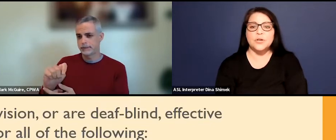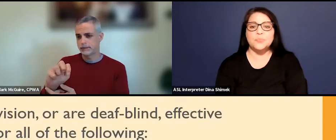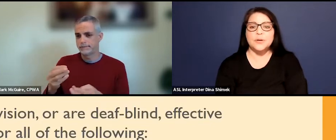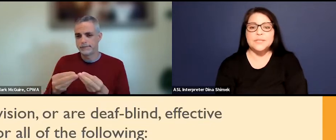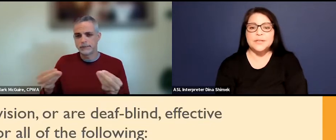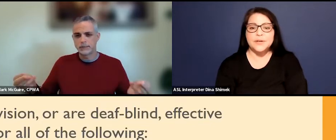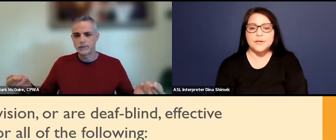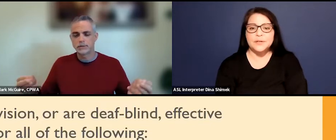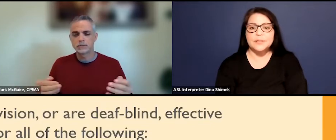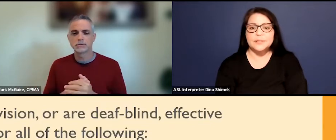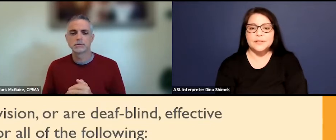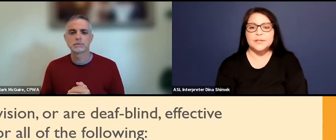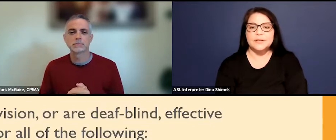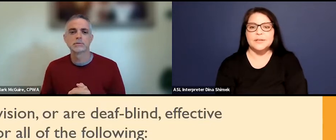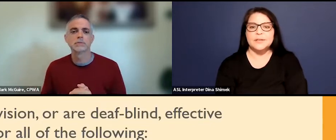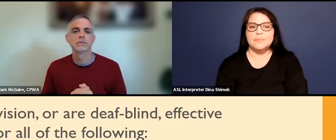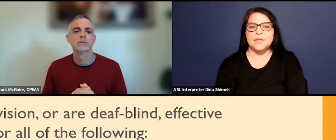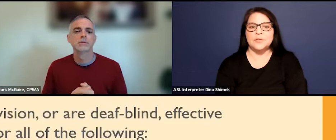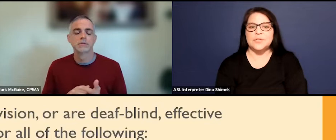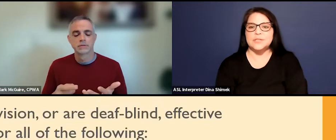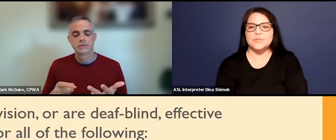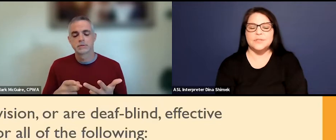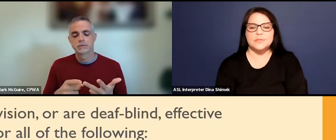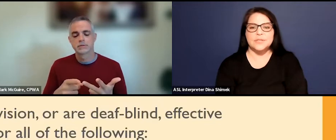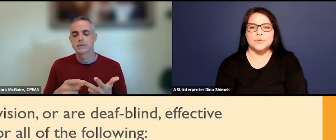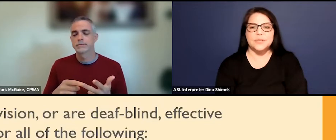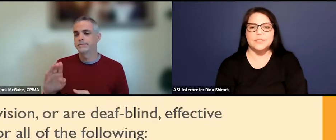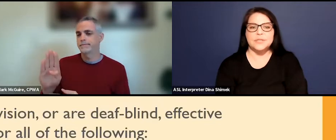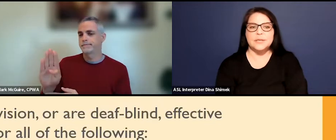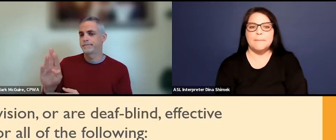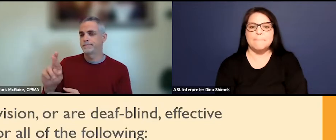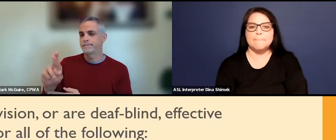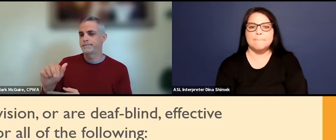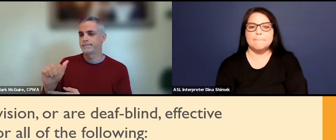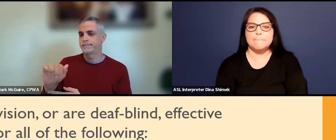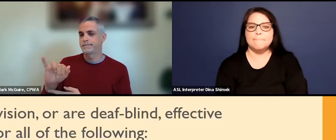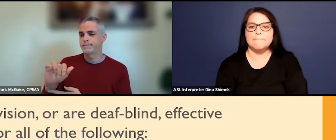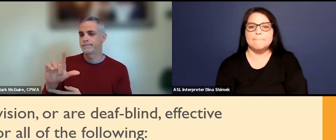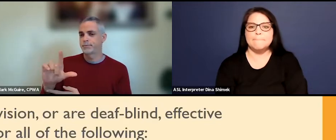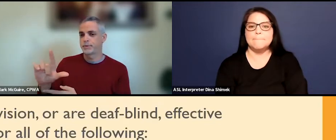Also large print material being used as a resource.